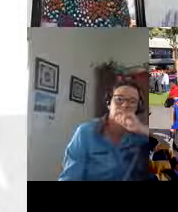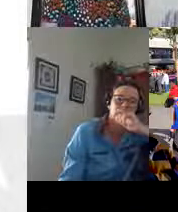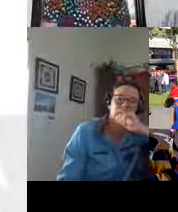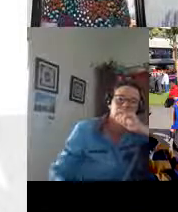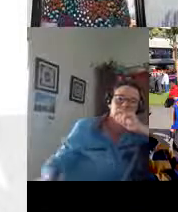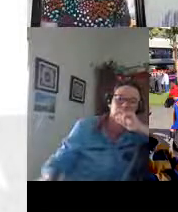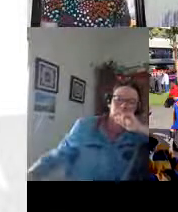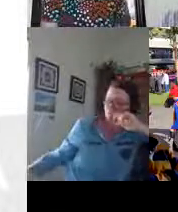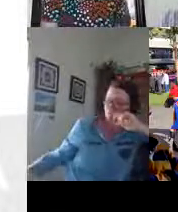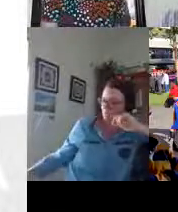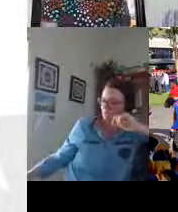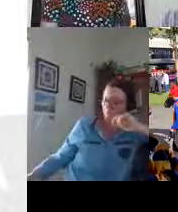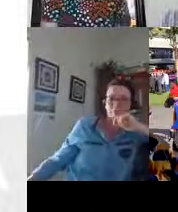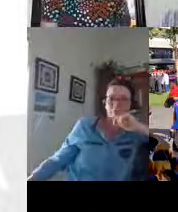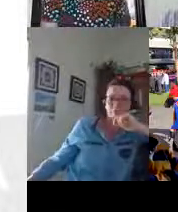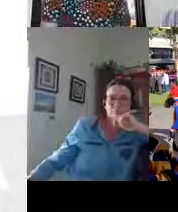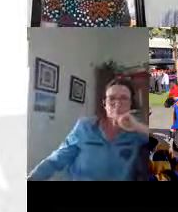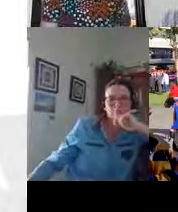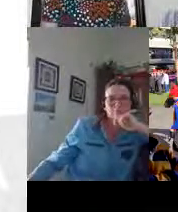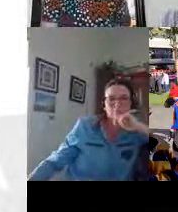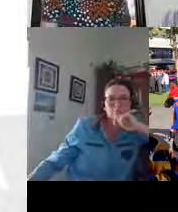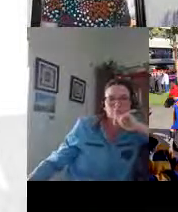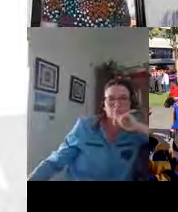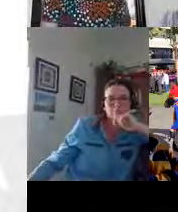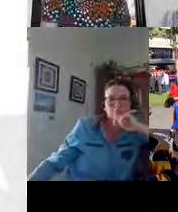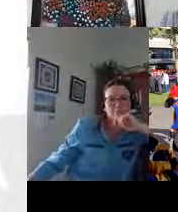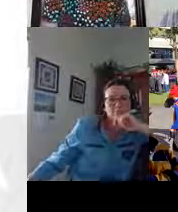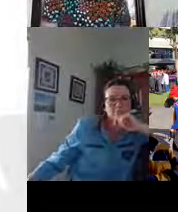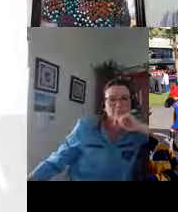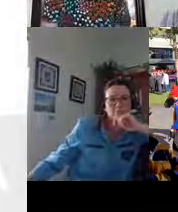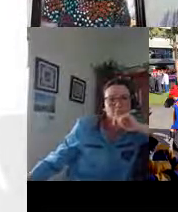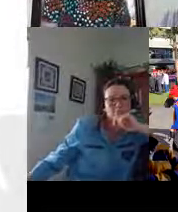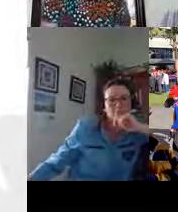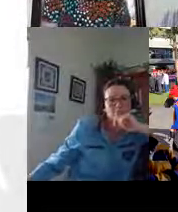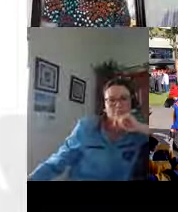she didn't really know what the current power bill was.